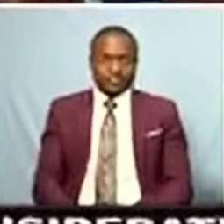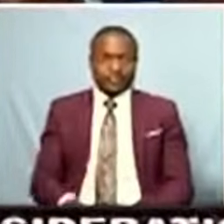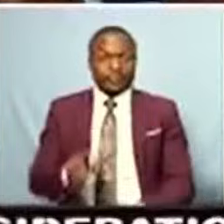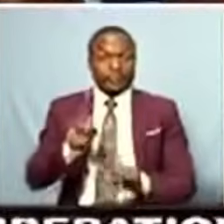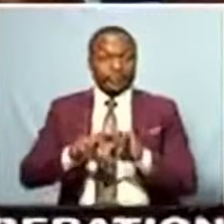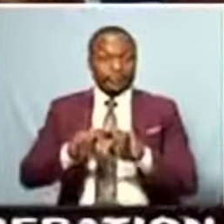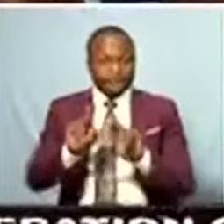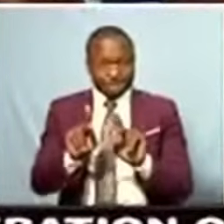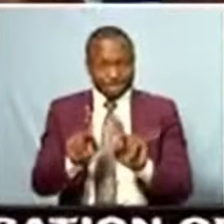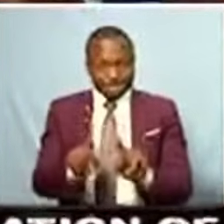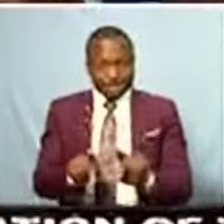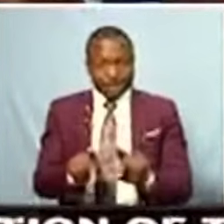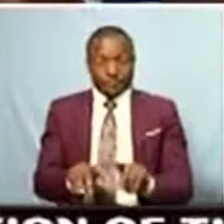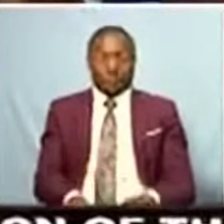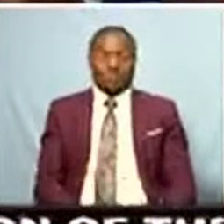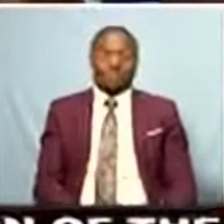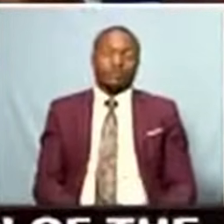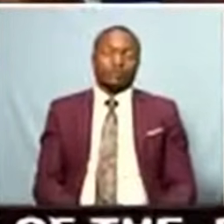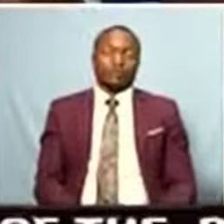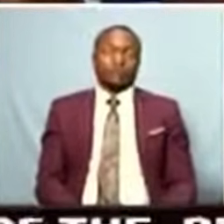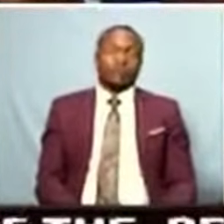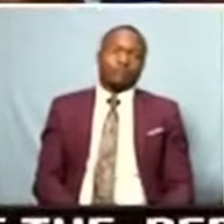Chair,